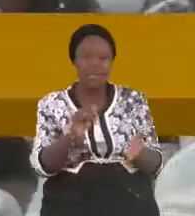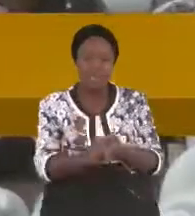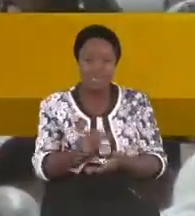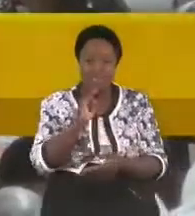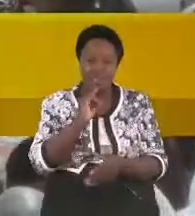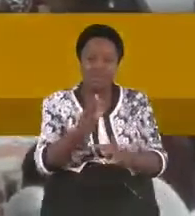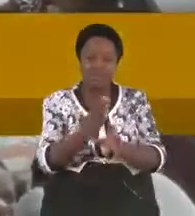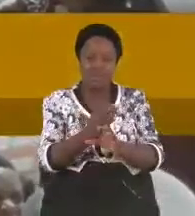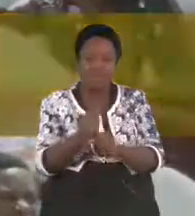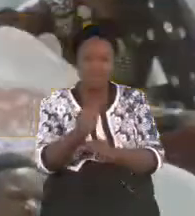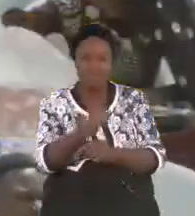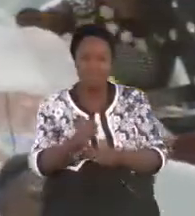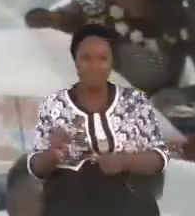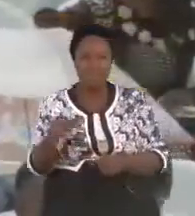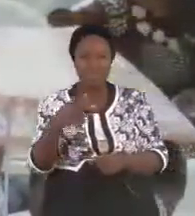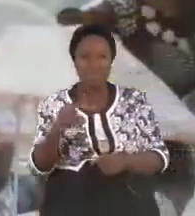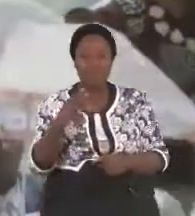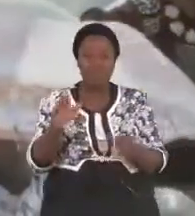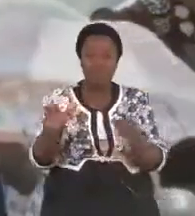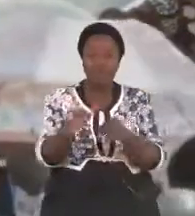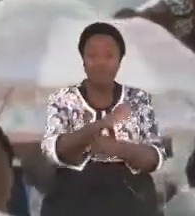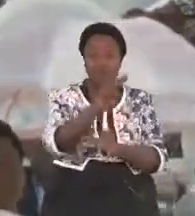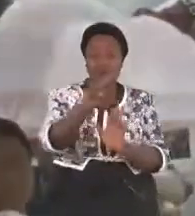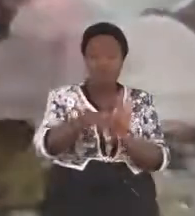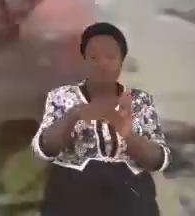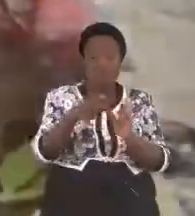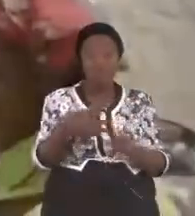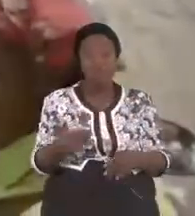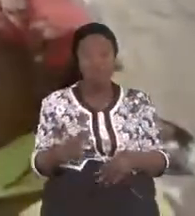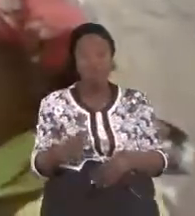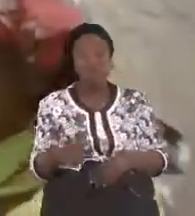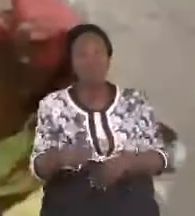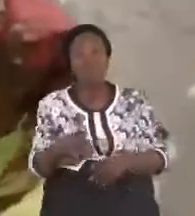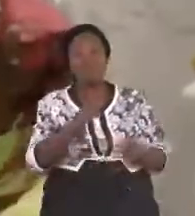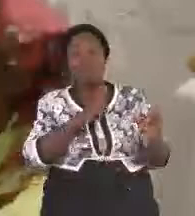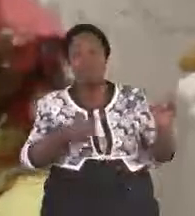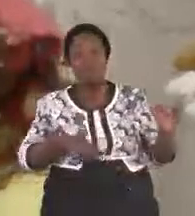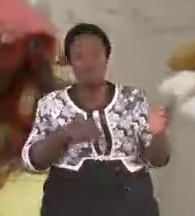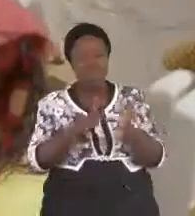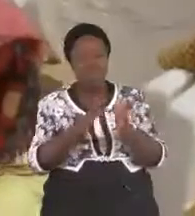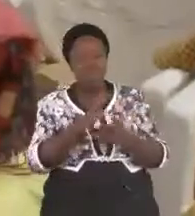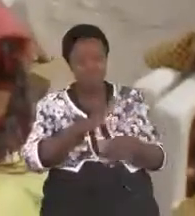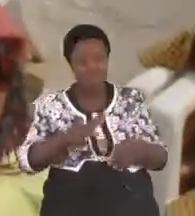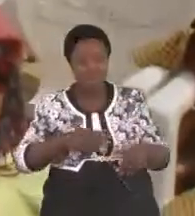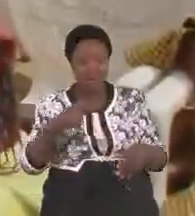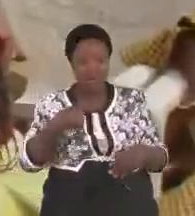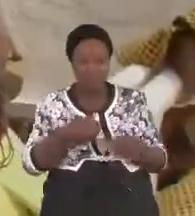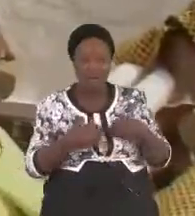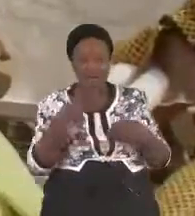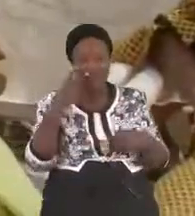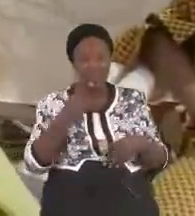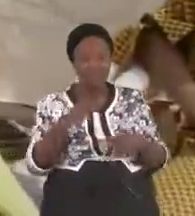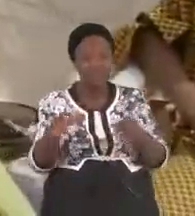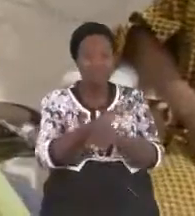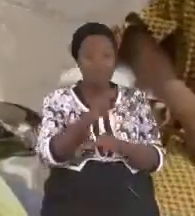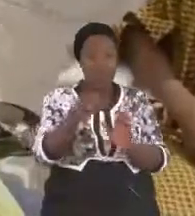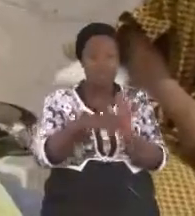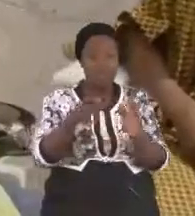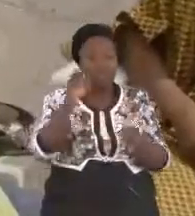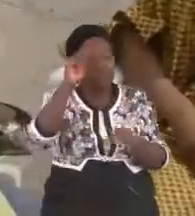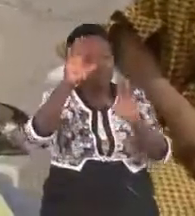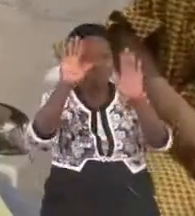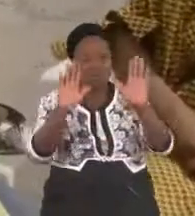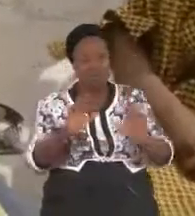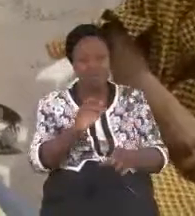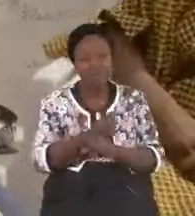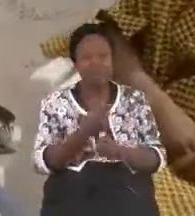the fullness of the Lord Jesus Christ. And we've seen the fullness of his miracle from chapter 1 to